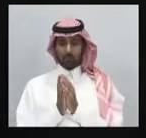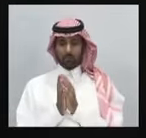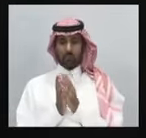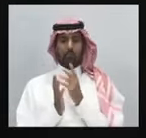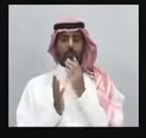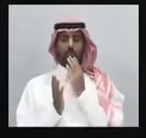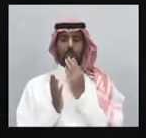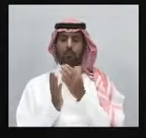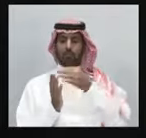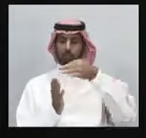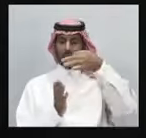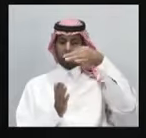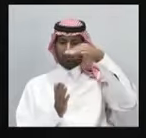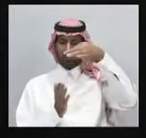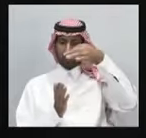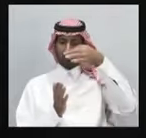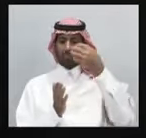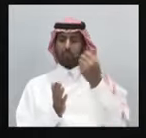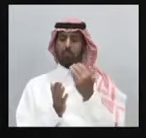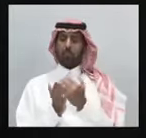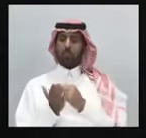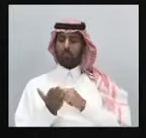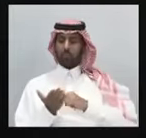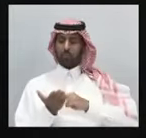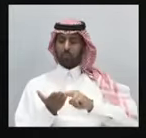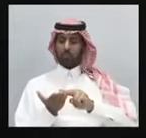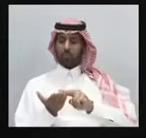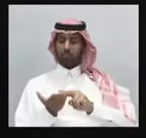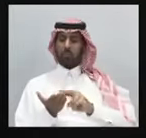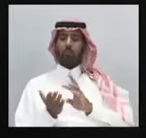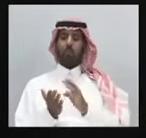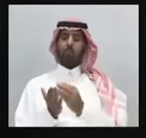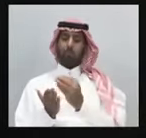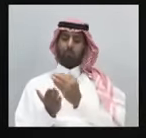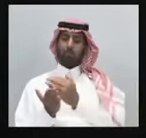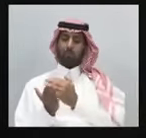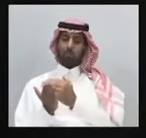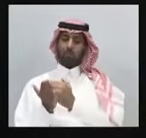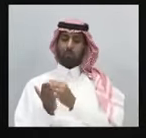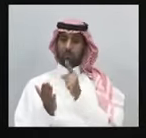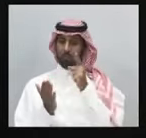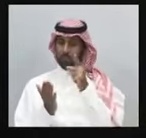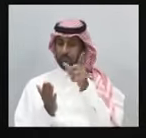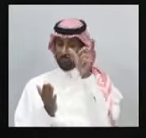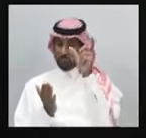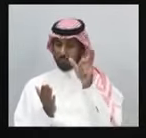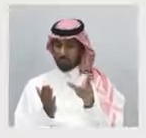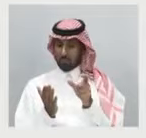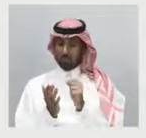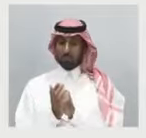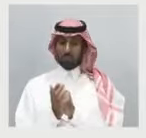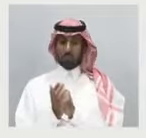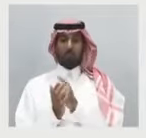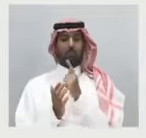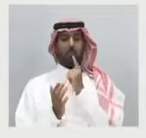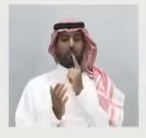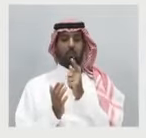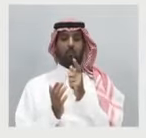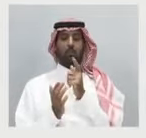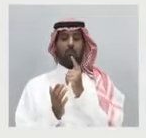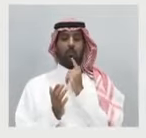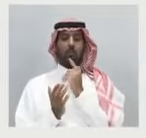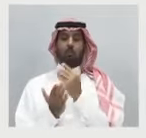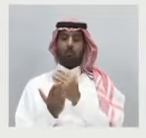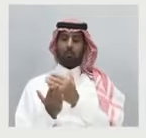a document you send with your CV. So with your resume. You're not sending your CV